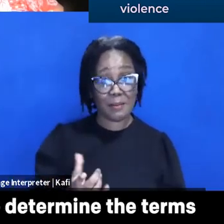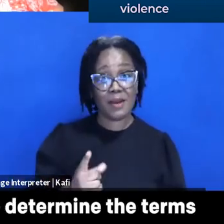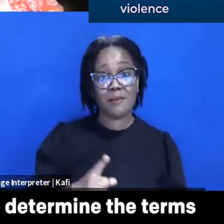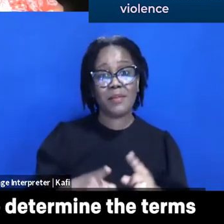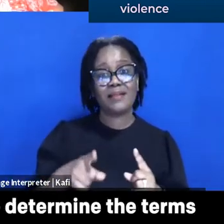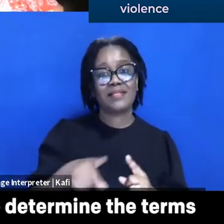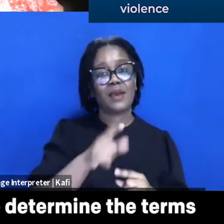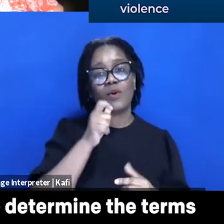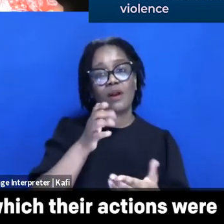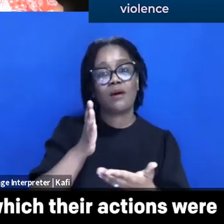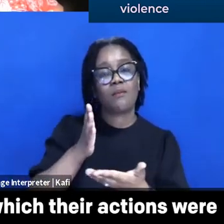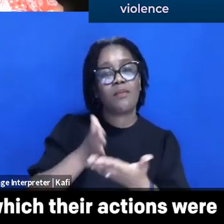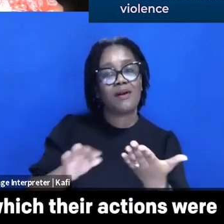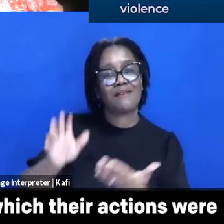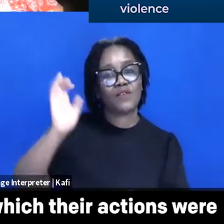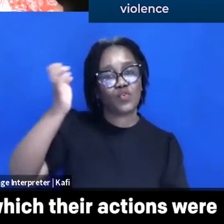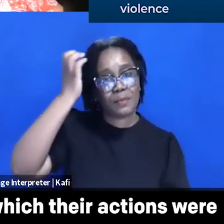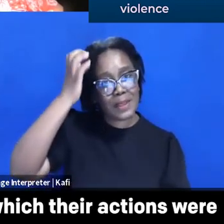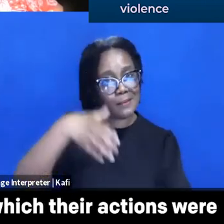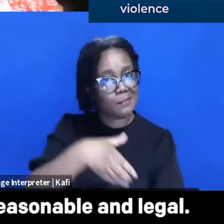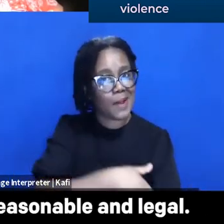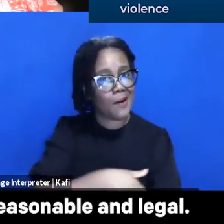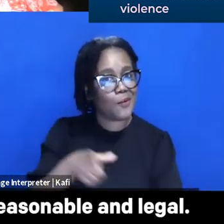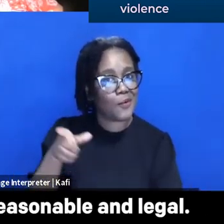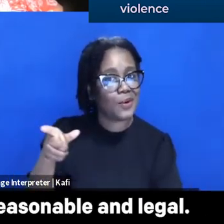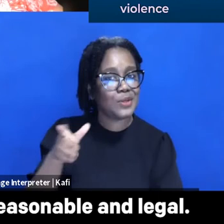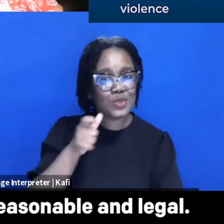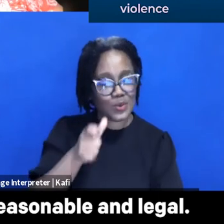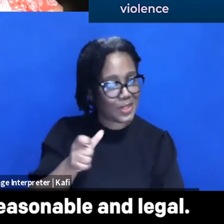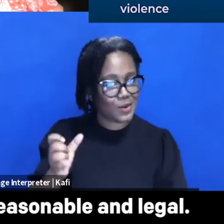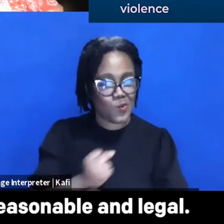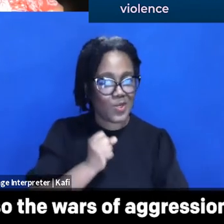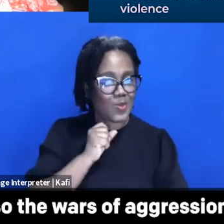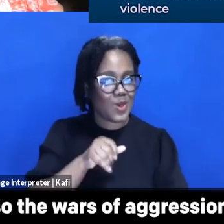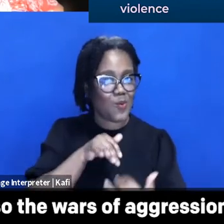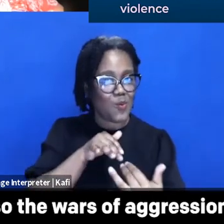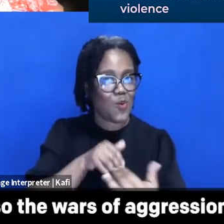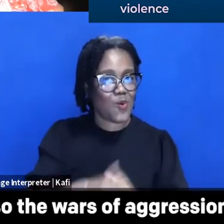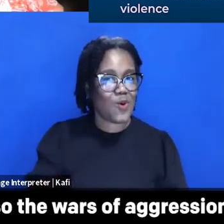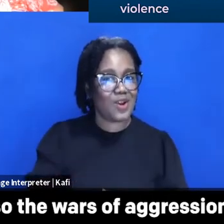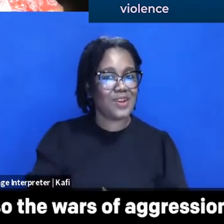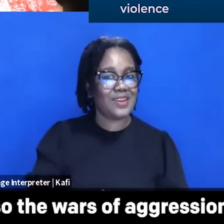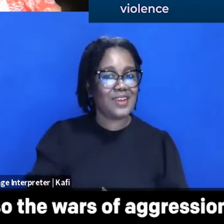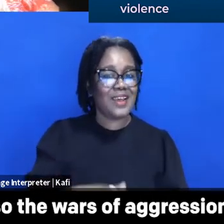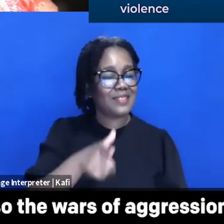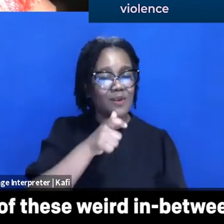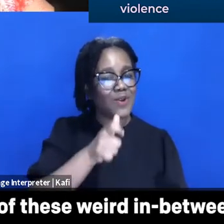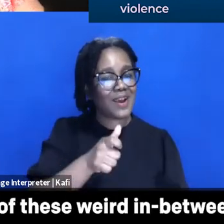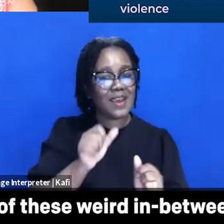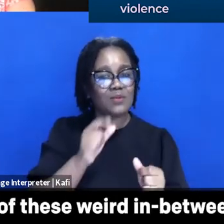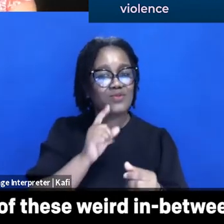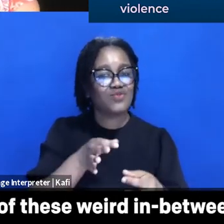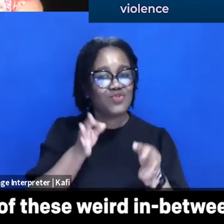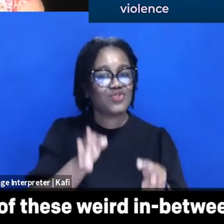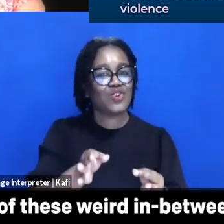determine the terms on which their actions were reasonable and legal. And so the wars of aggression is one of